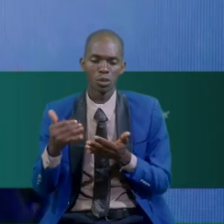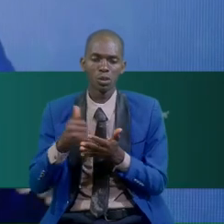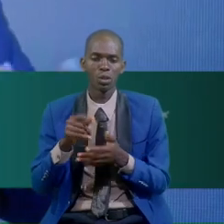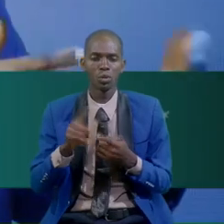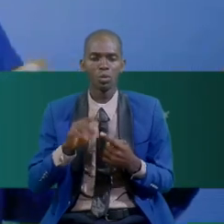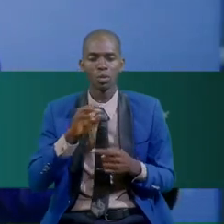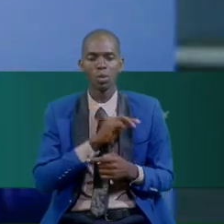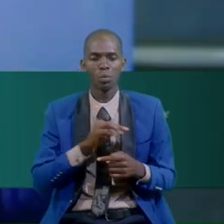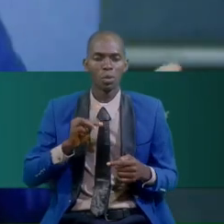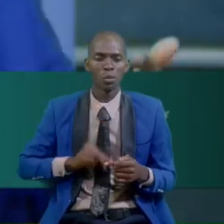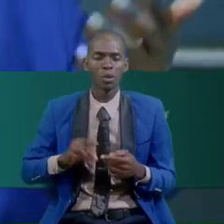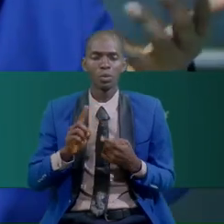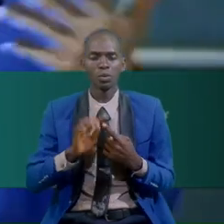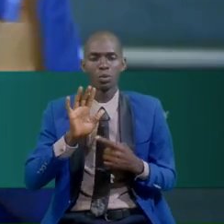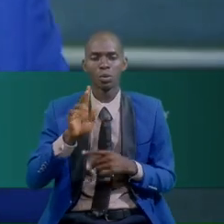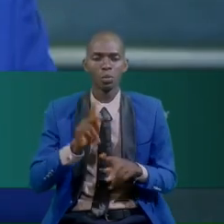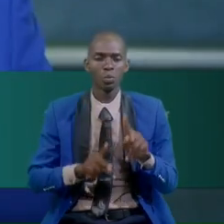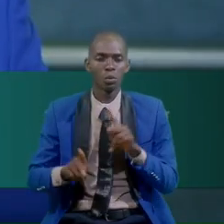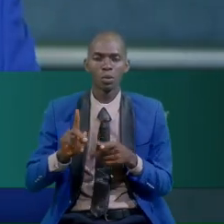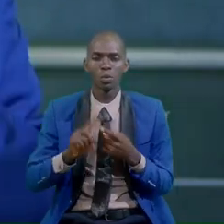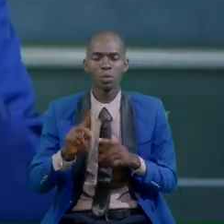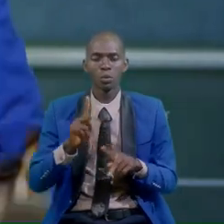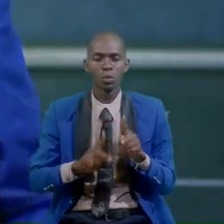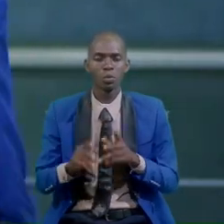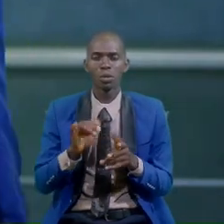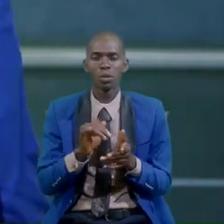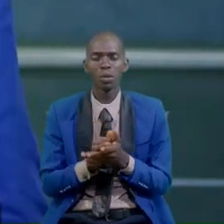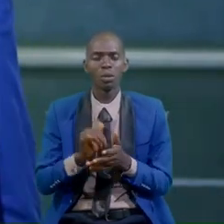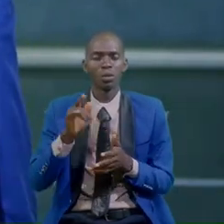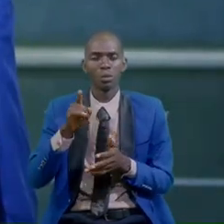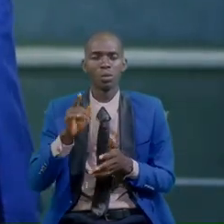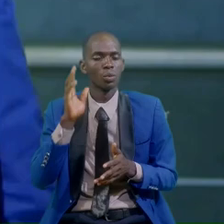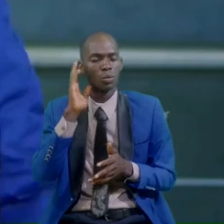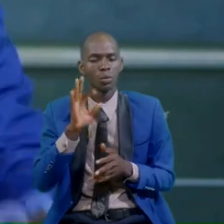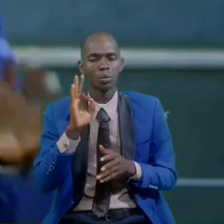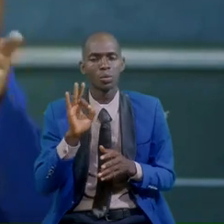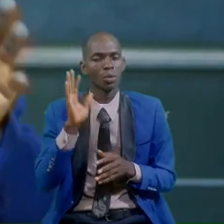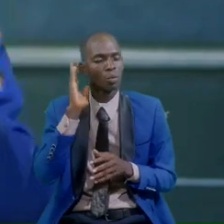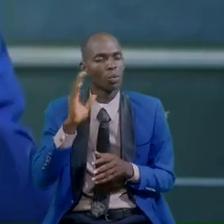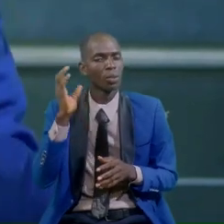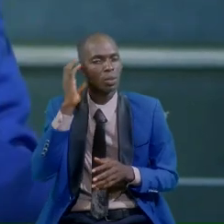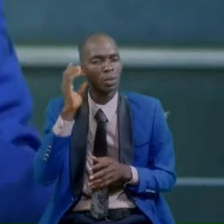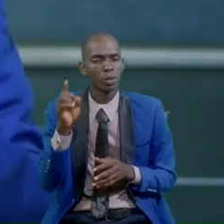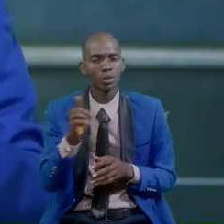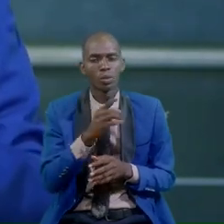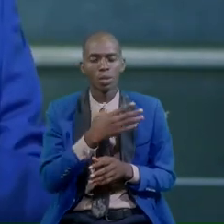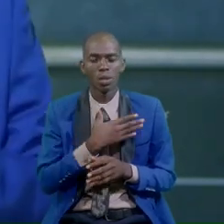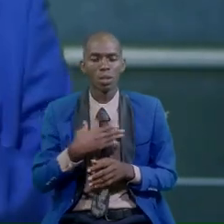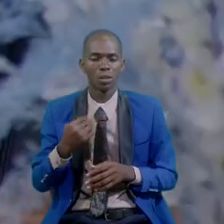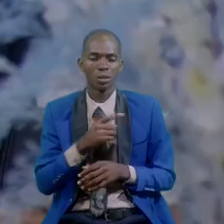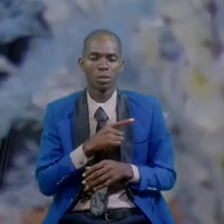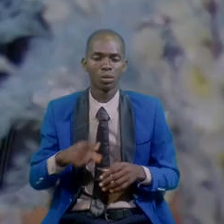people, and to all the people you have chance that will listen to you, and the Lord will transform their lives